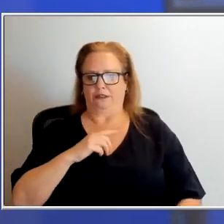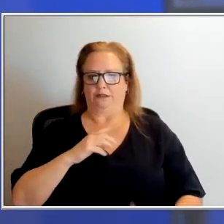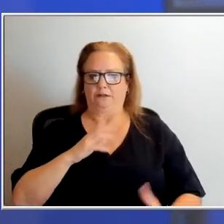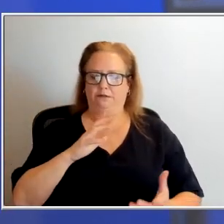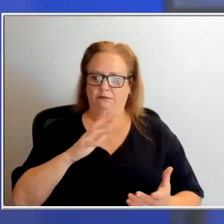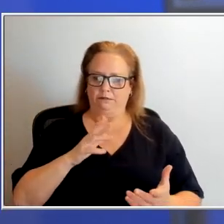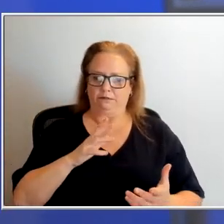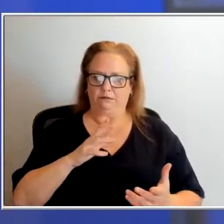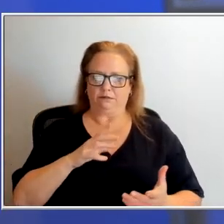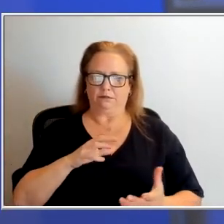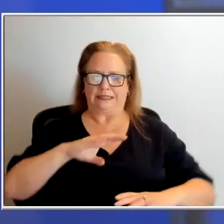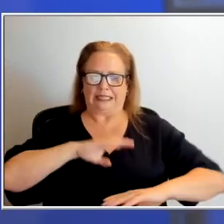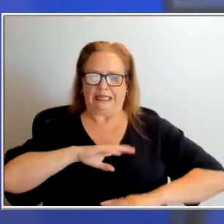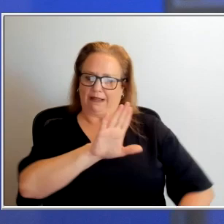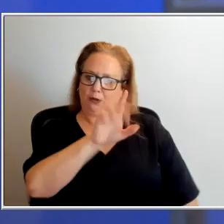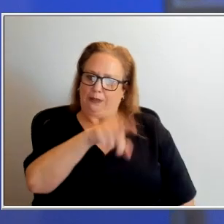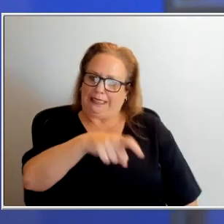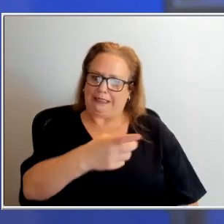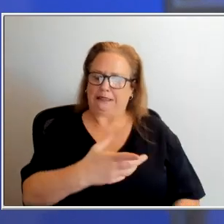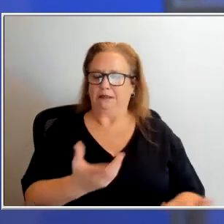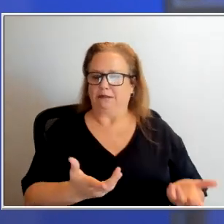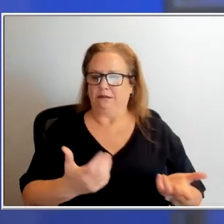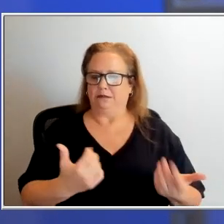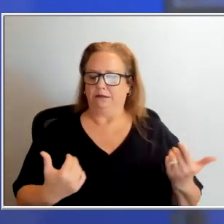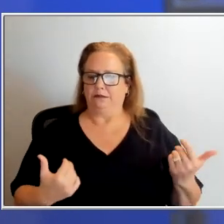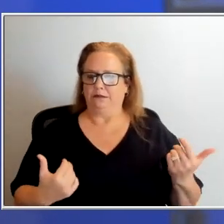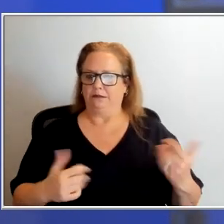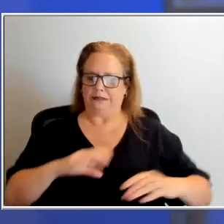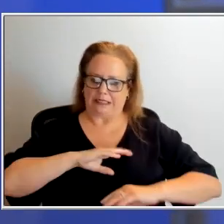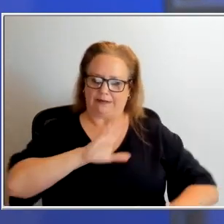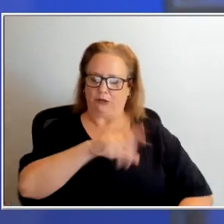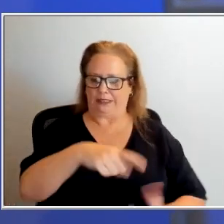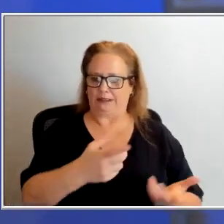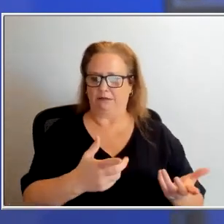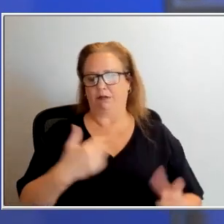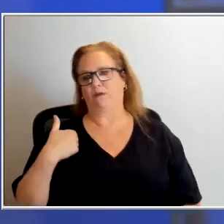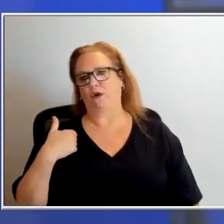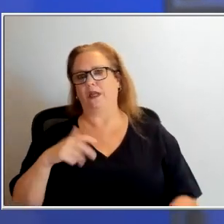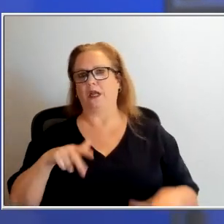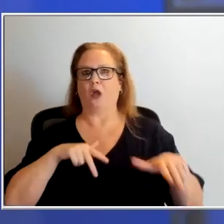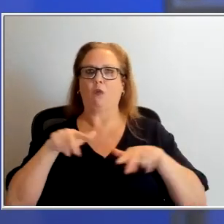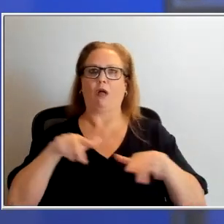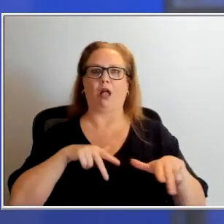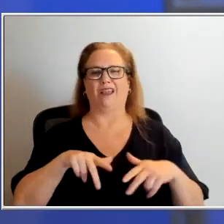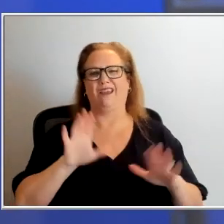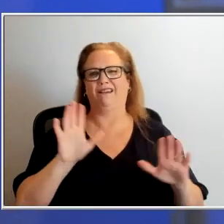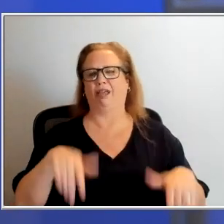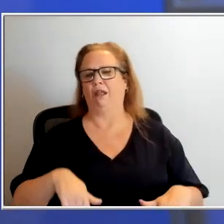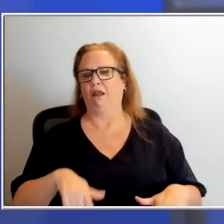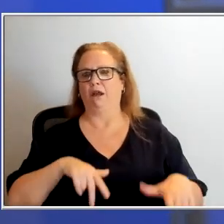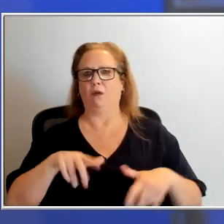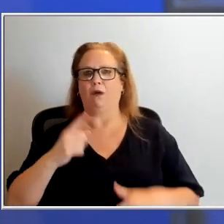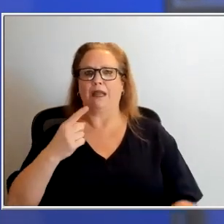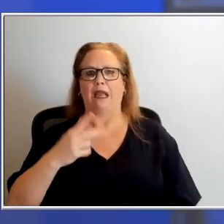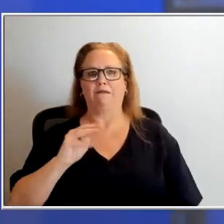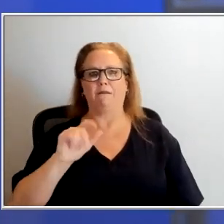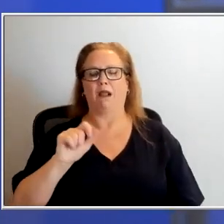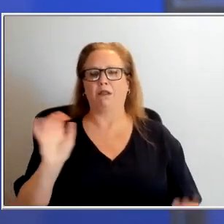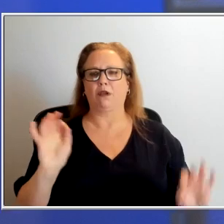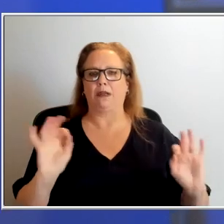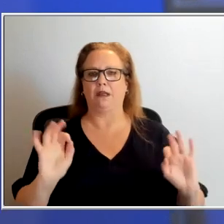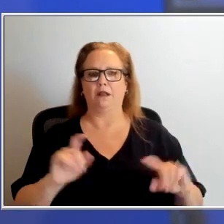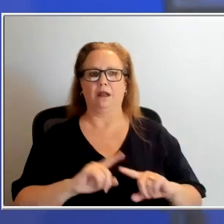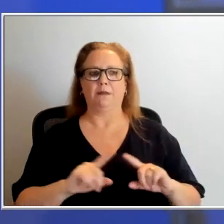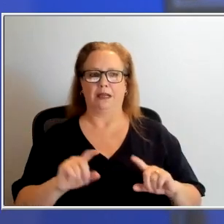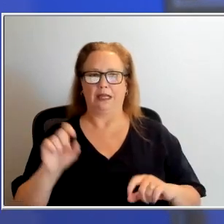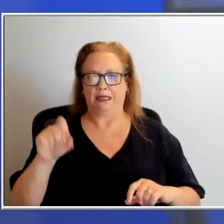they are and realizing that where before you might have thought, oh, walk into the mailbox or walking a half a mile isn't a big deal. It is a big deal.